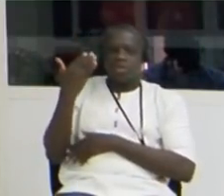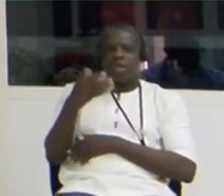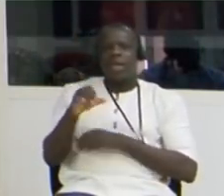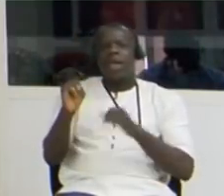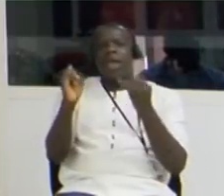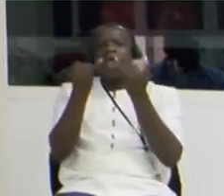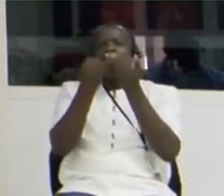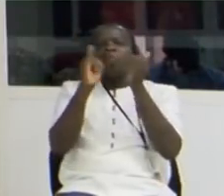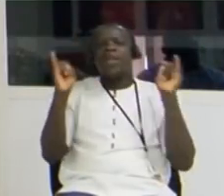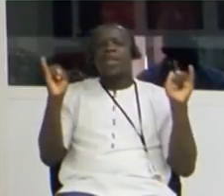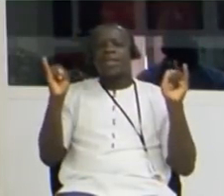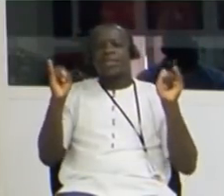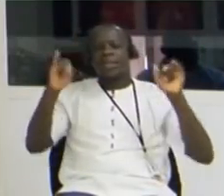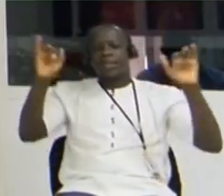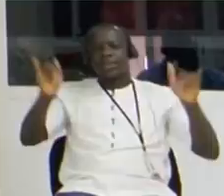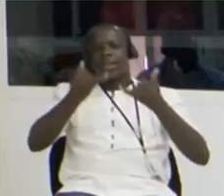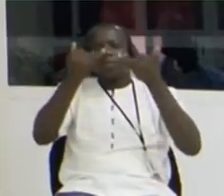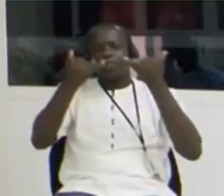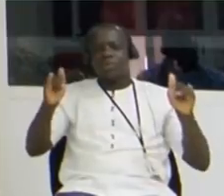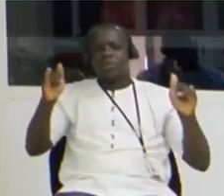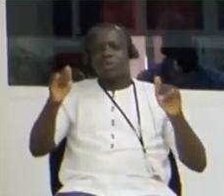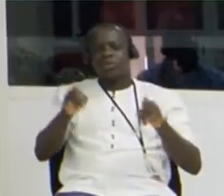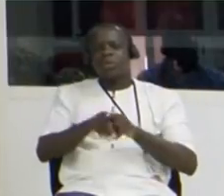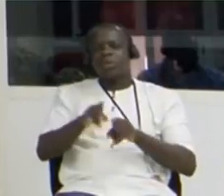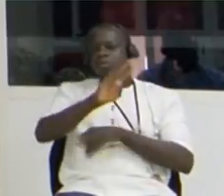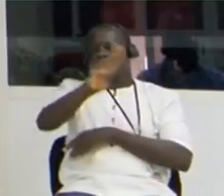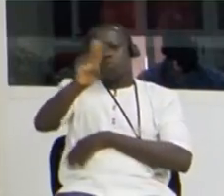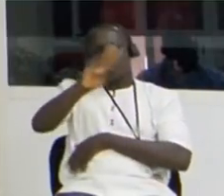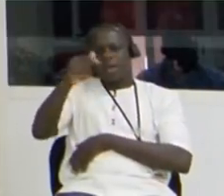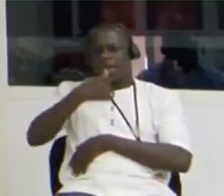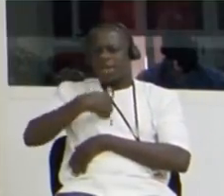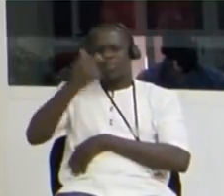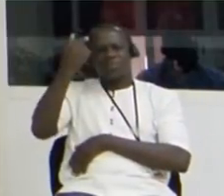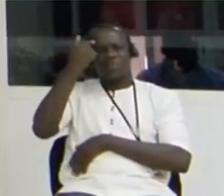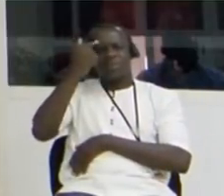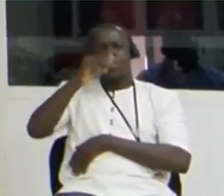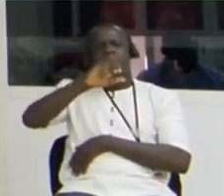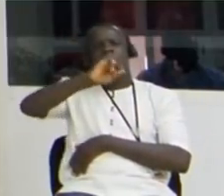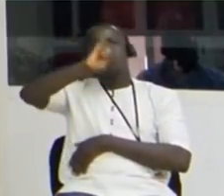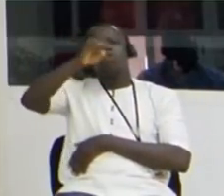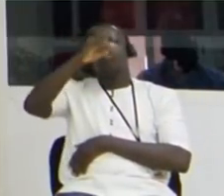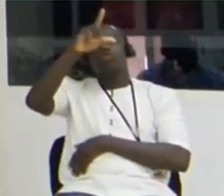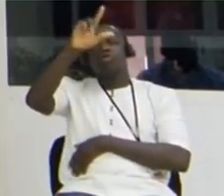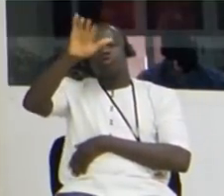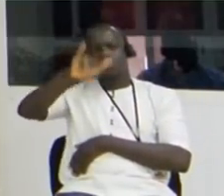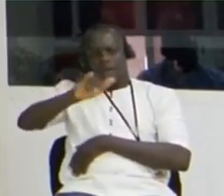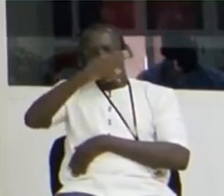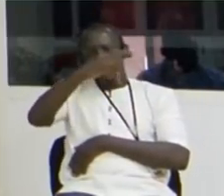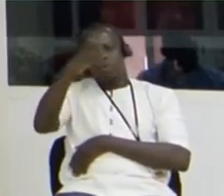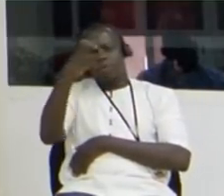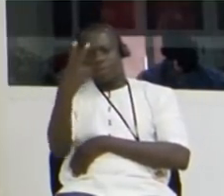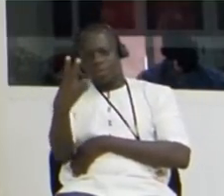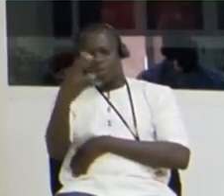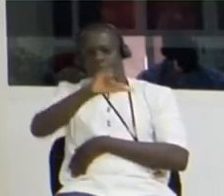independence celebration. No, I think it was the July 22nd celebration and the independence celebration, yes.